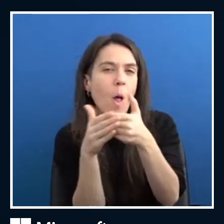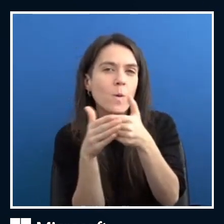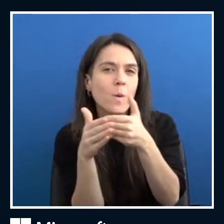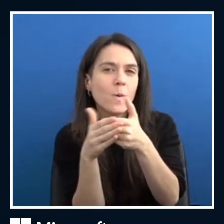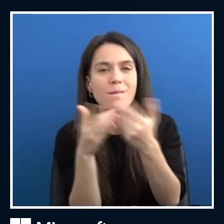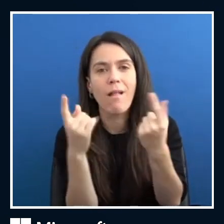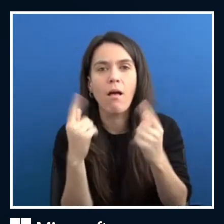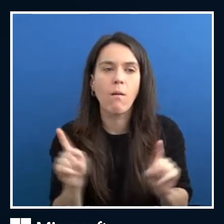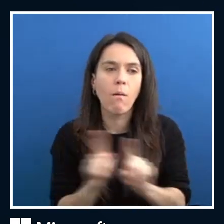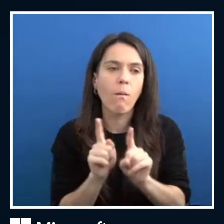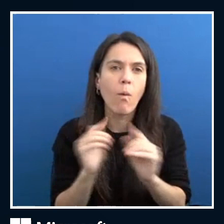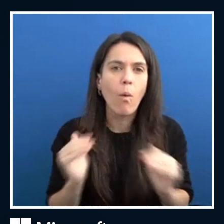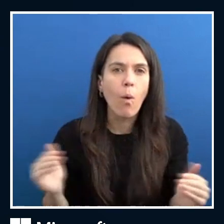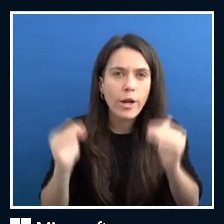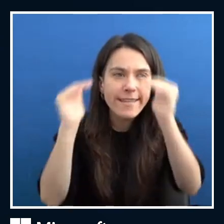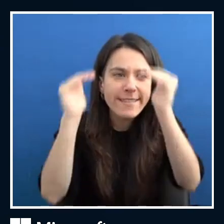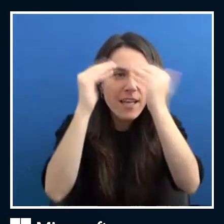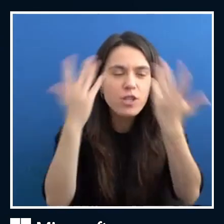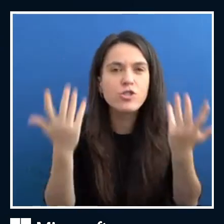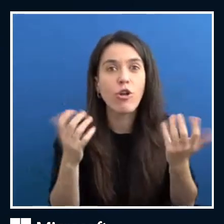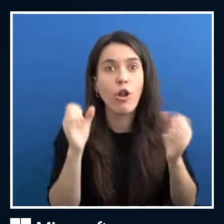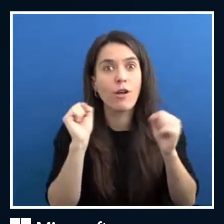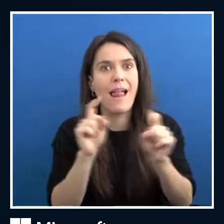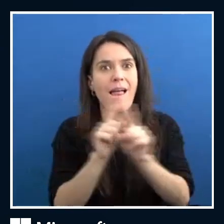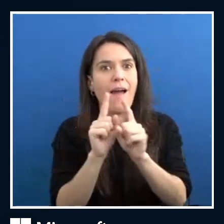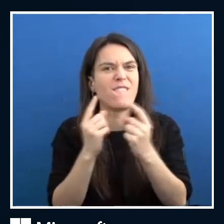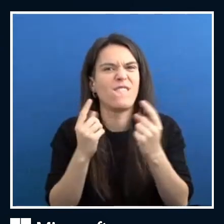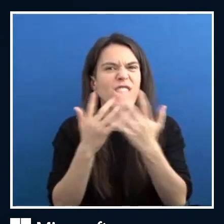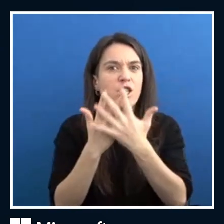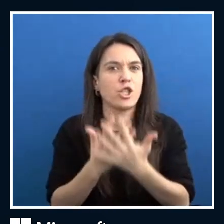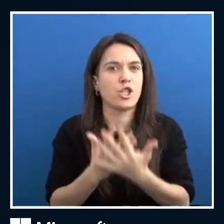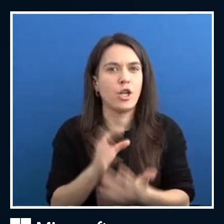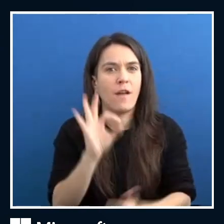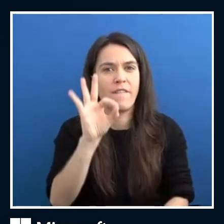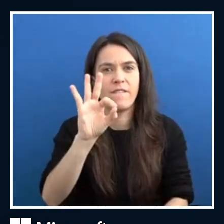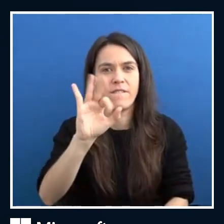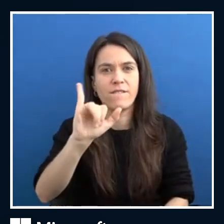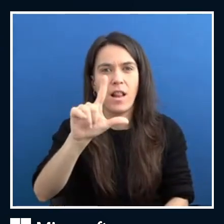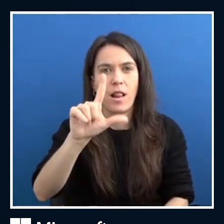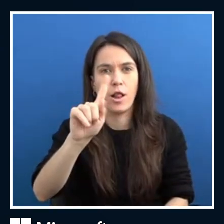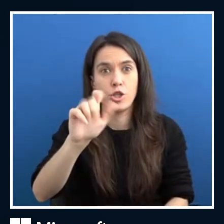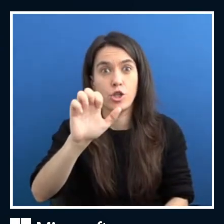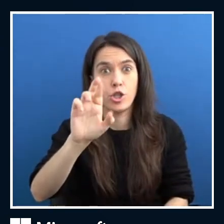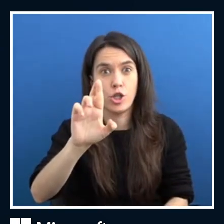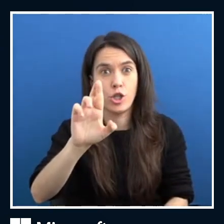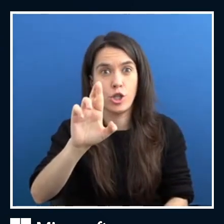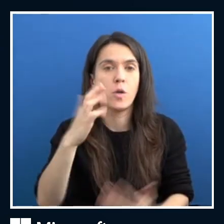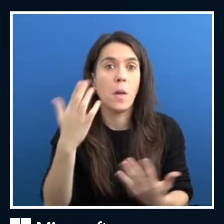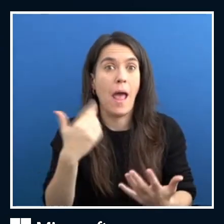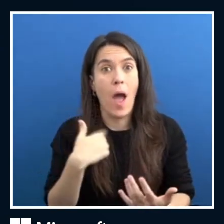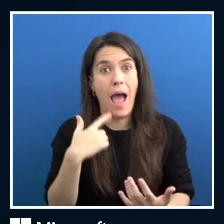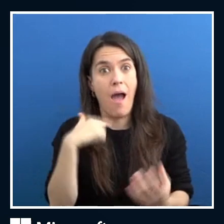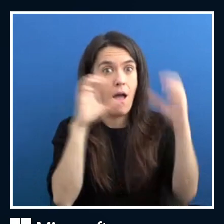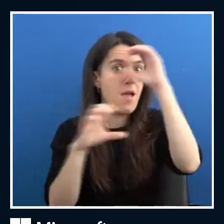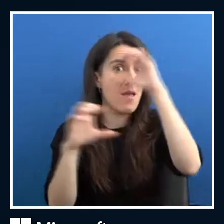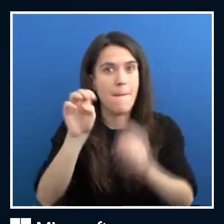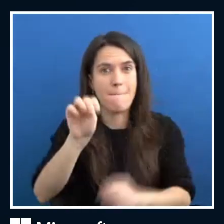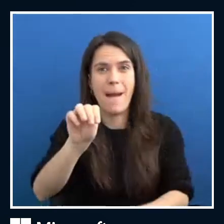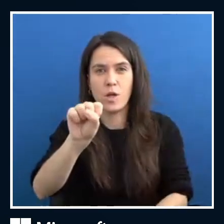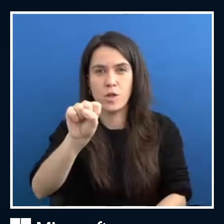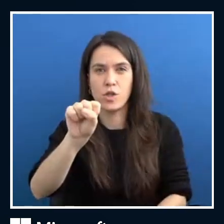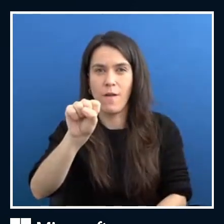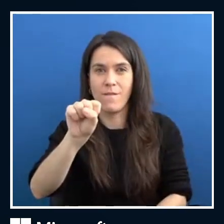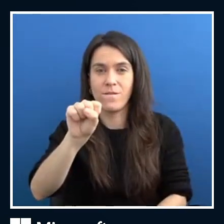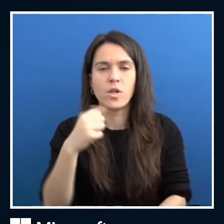organizations that you can use as filters. So I looked up now Microsoft, but as you notice, I searched for Microsoft, but